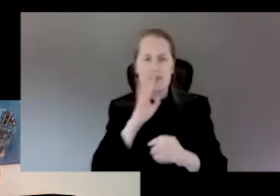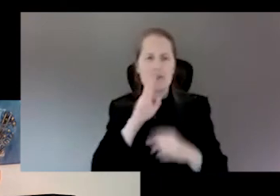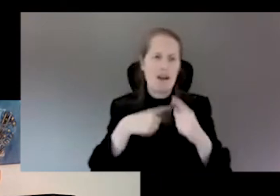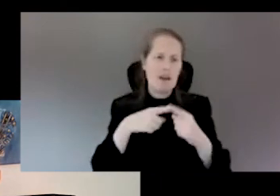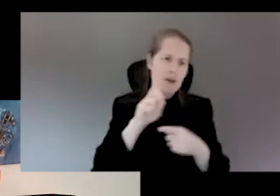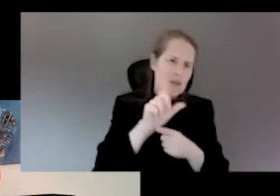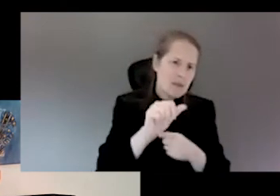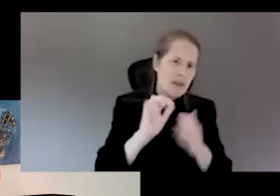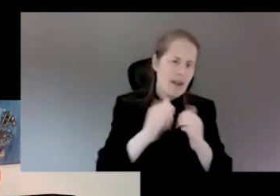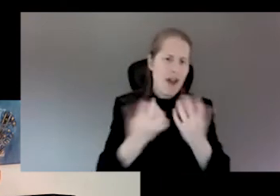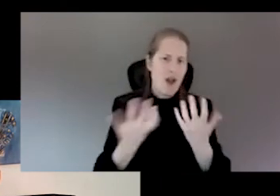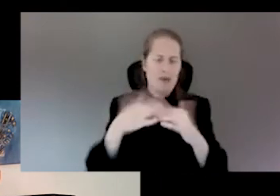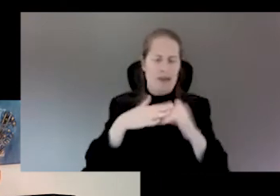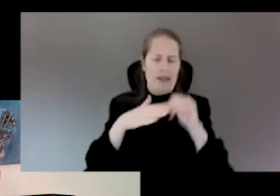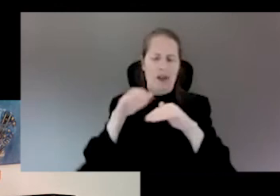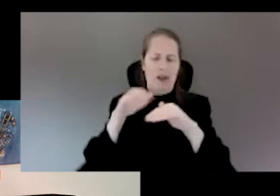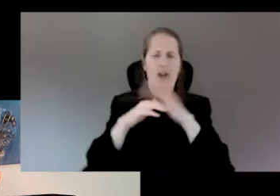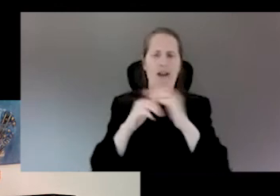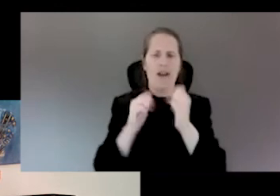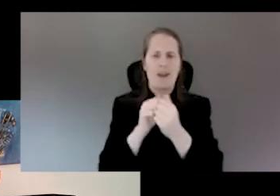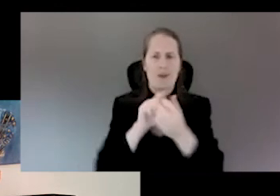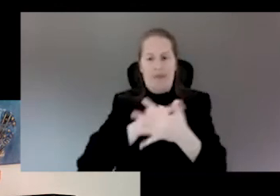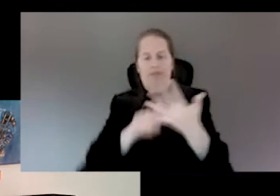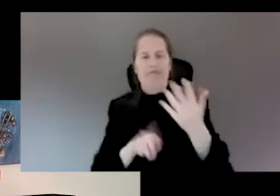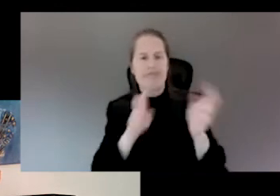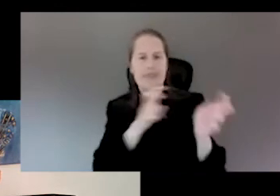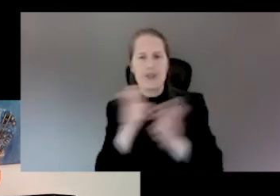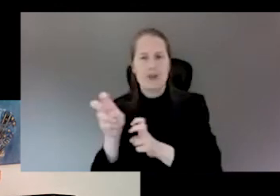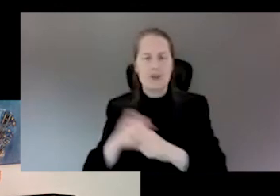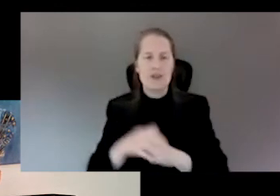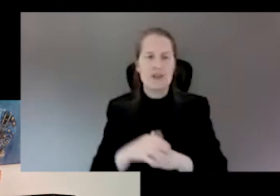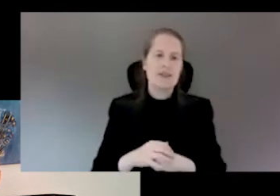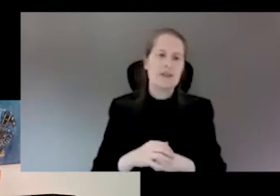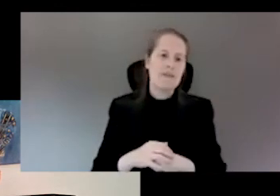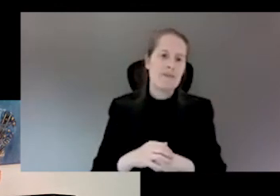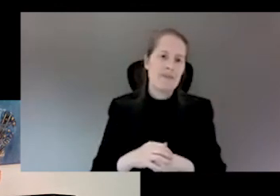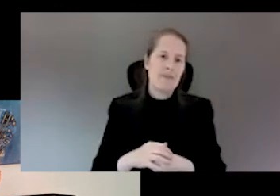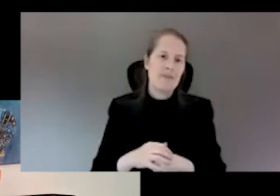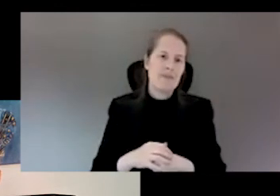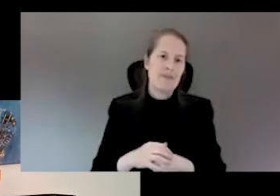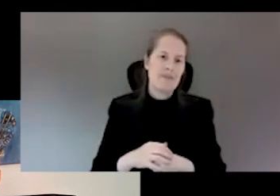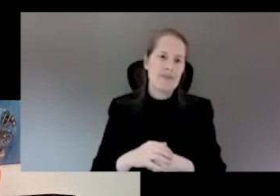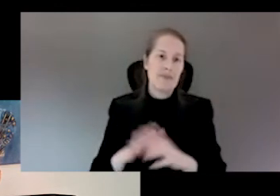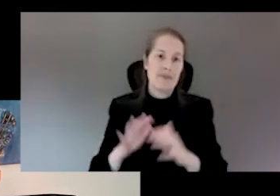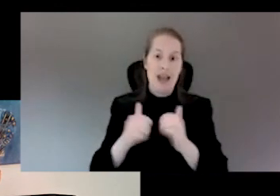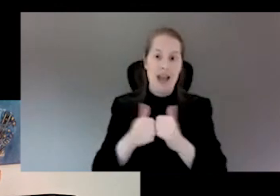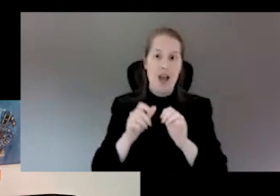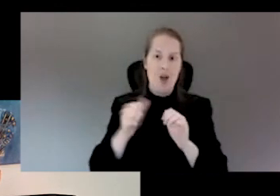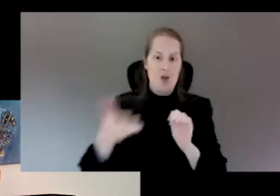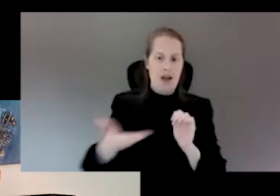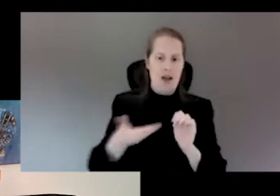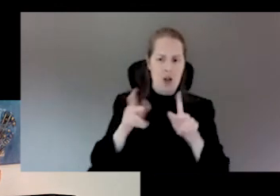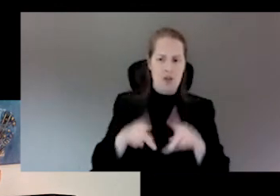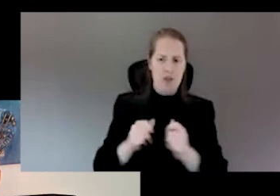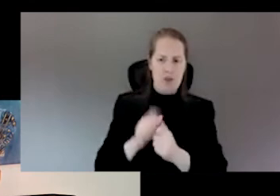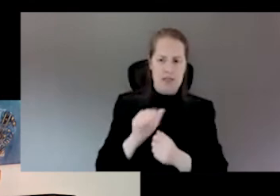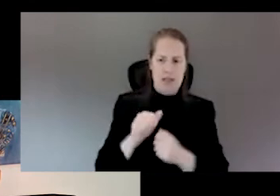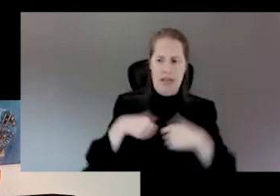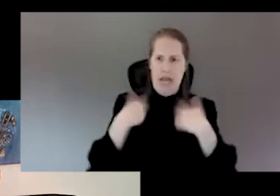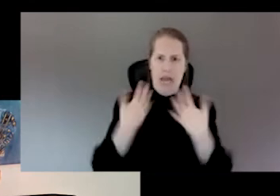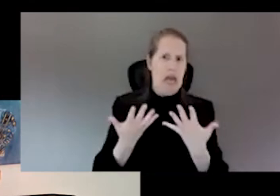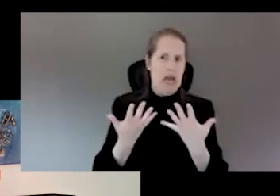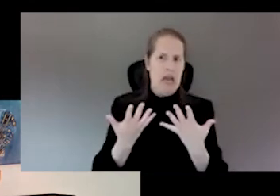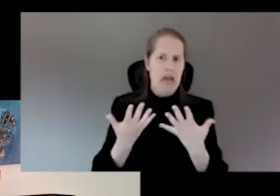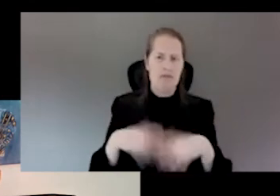interacts with the issues that they're facing. So talking about how to, employ an individual with a disability, how to do